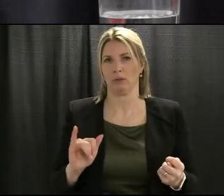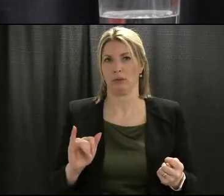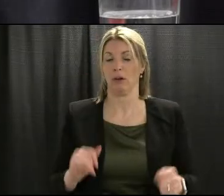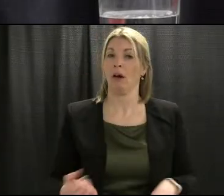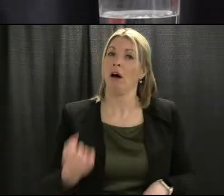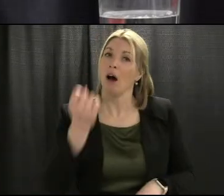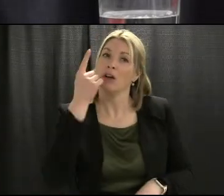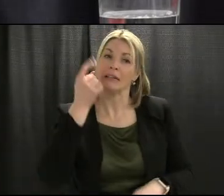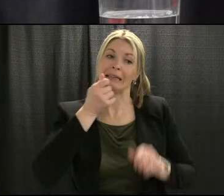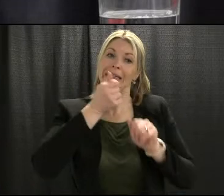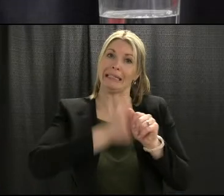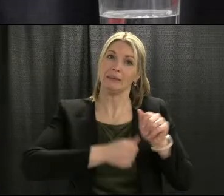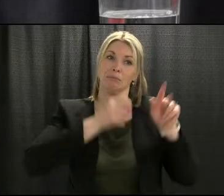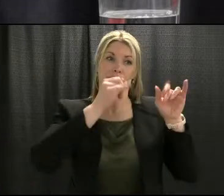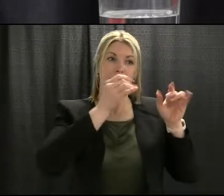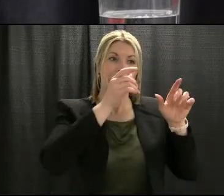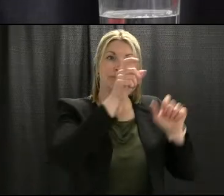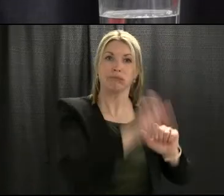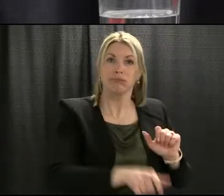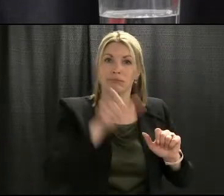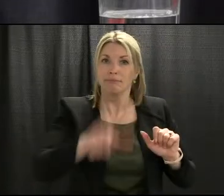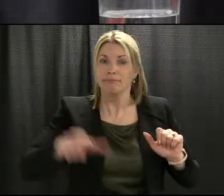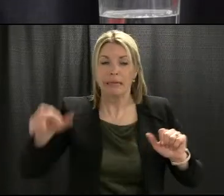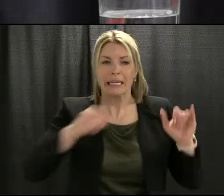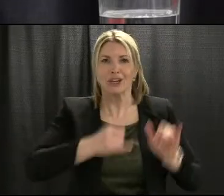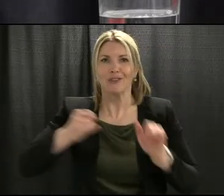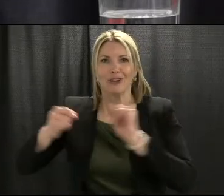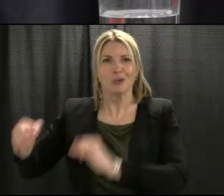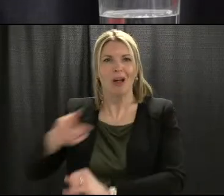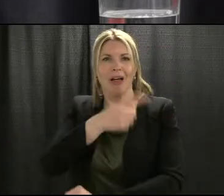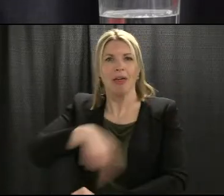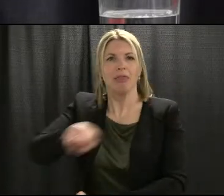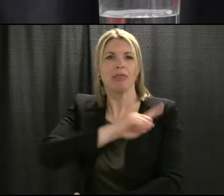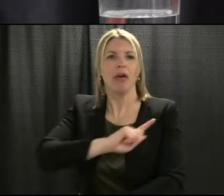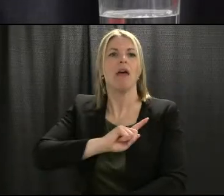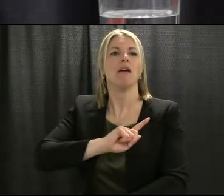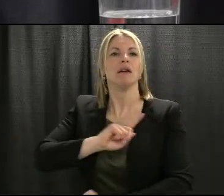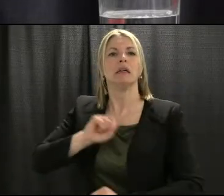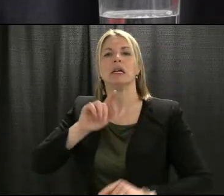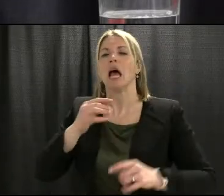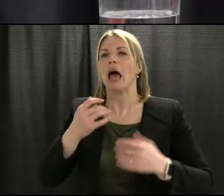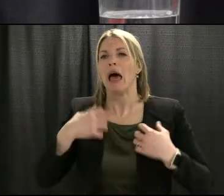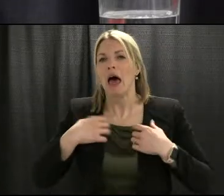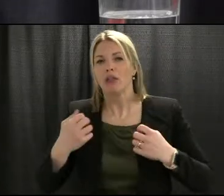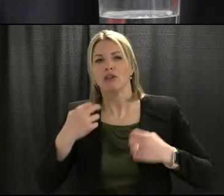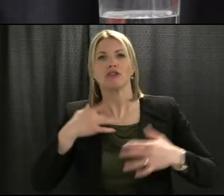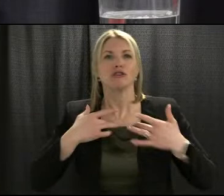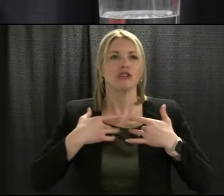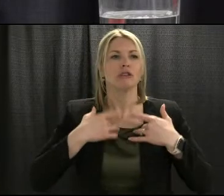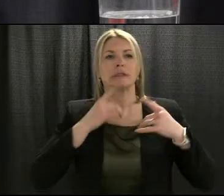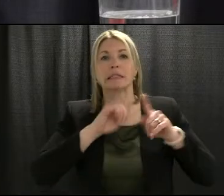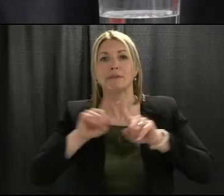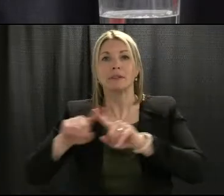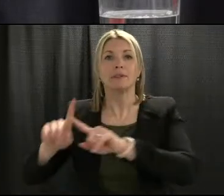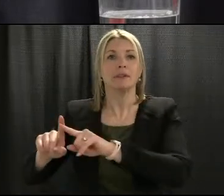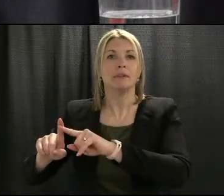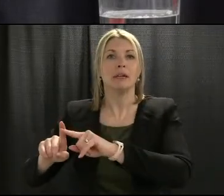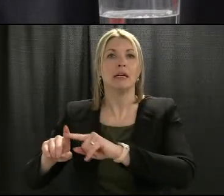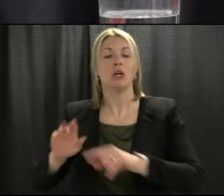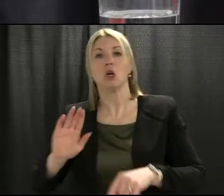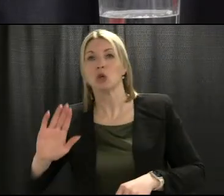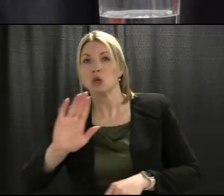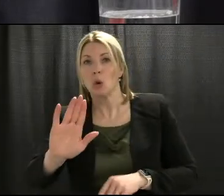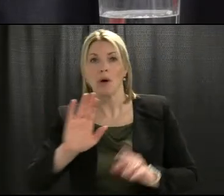have different healthcare needs. Therefore, your experience at a family care team will likely be a different experience from your family